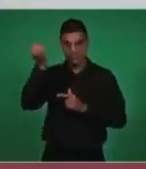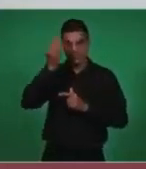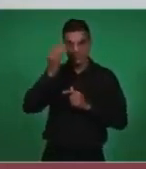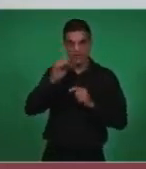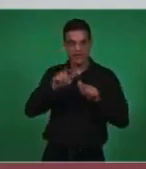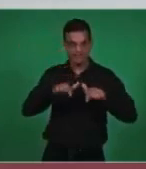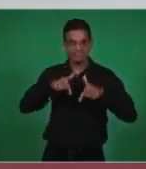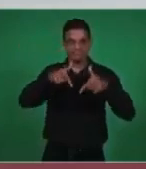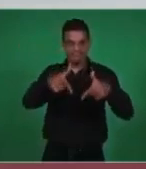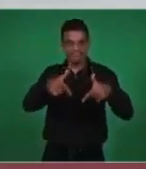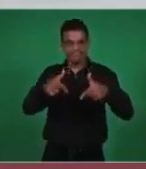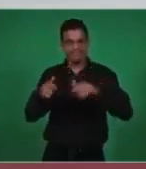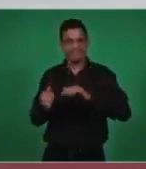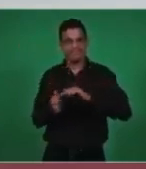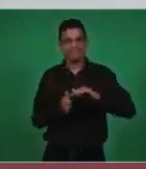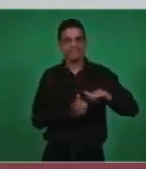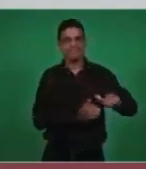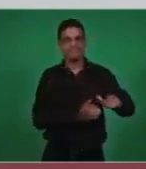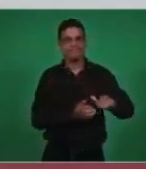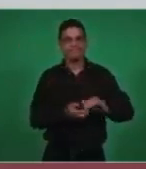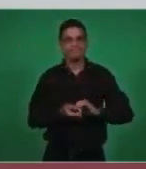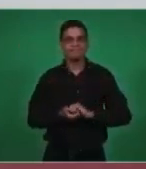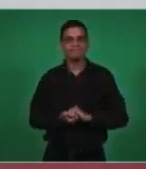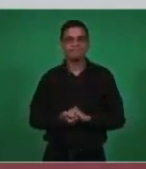way during this period of praise.